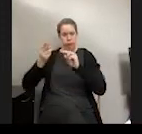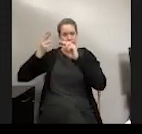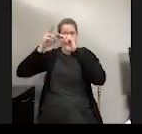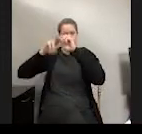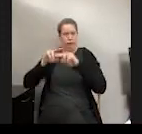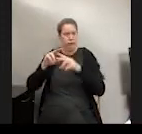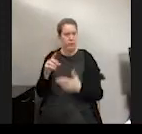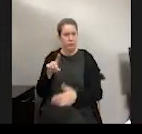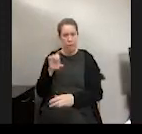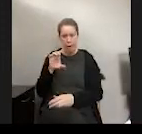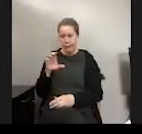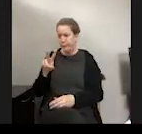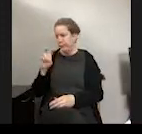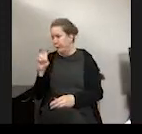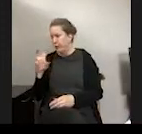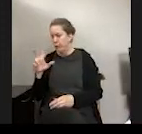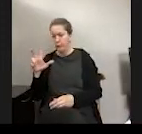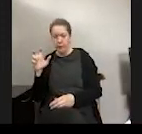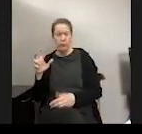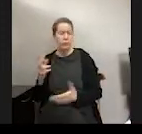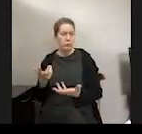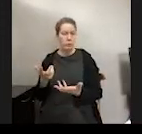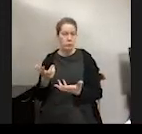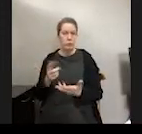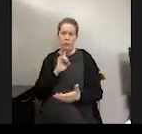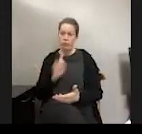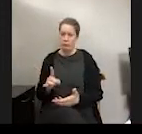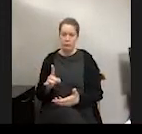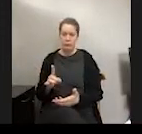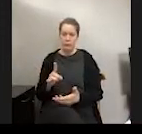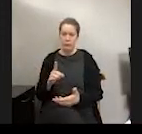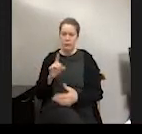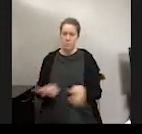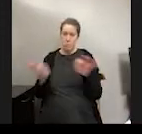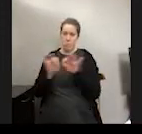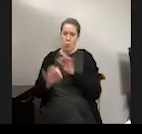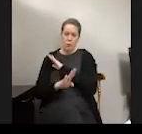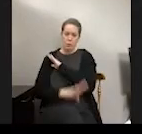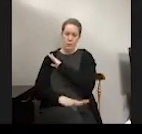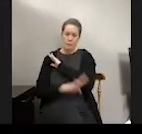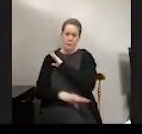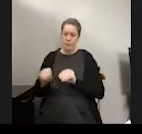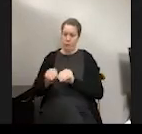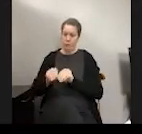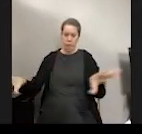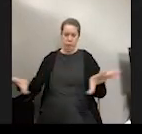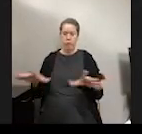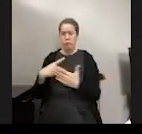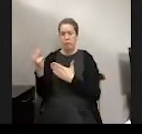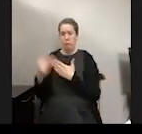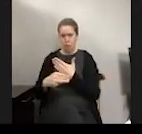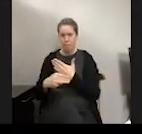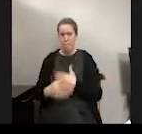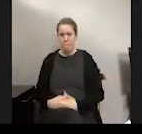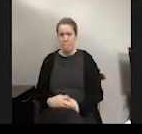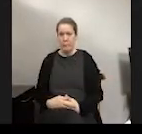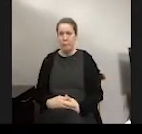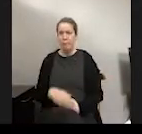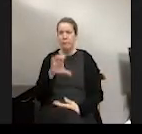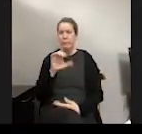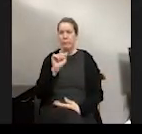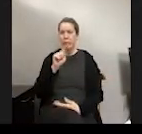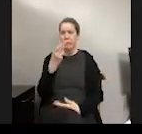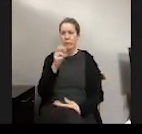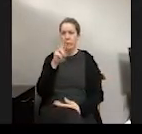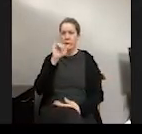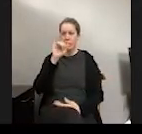to reveal and launch the programs when September does come. Thank you so much, Joe. And Catherine, I'd like to also extend the question over